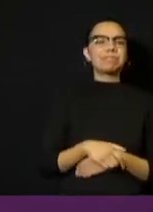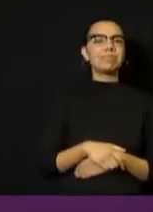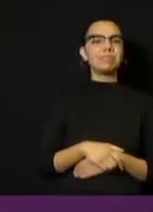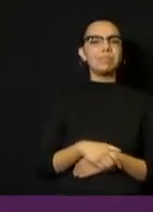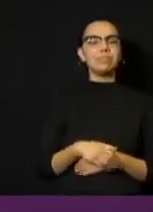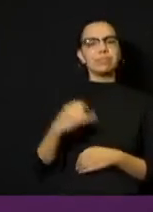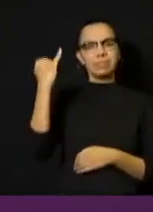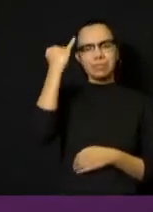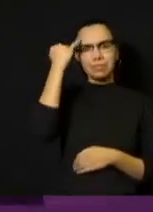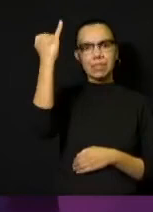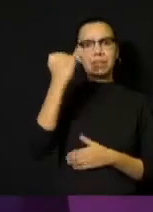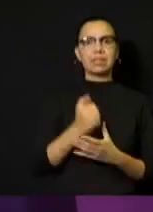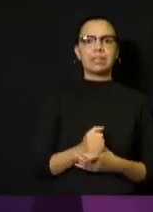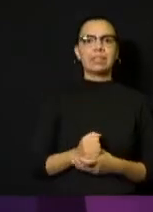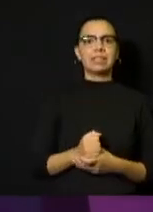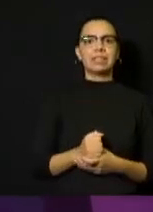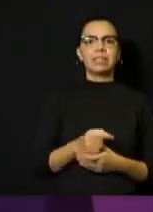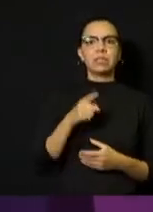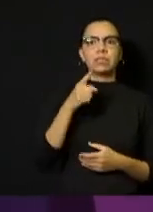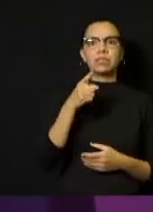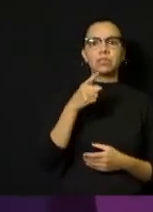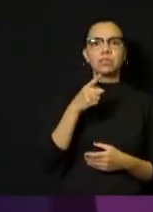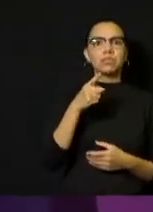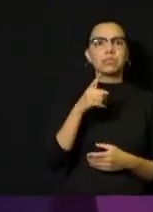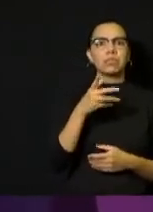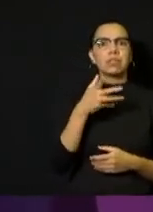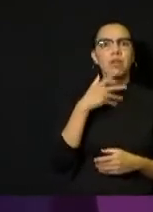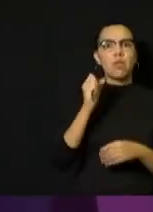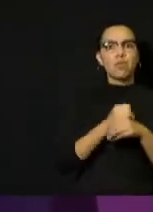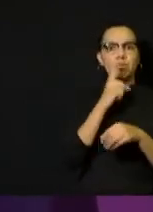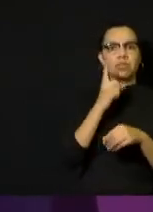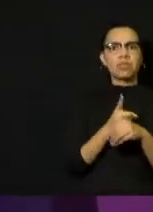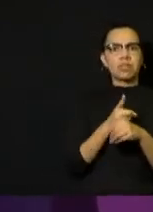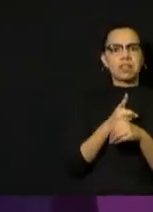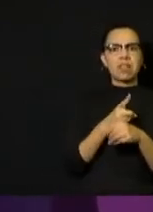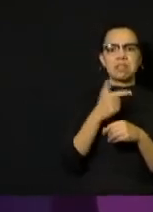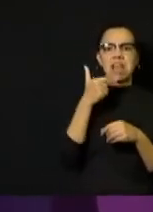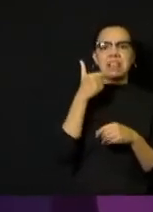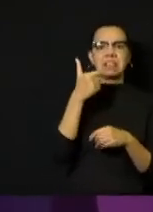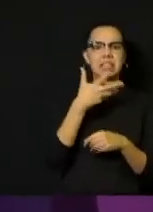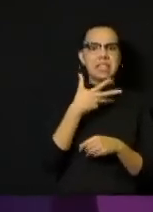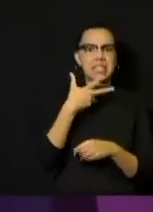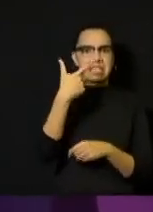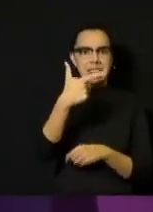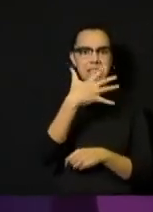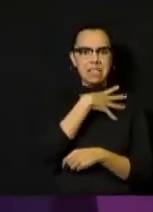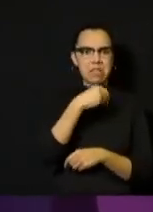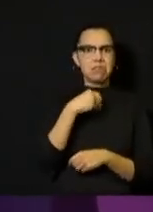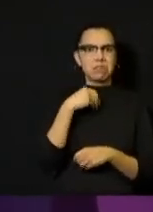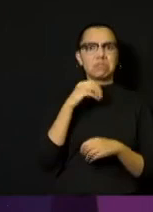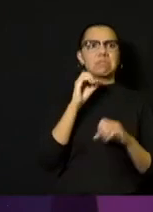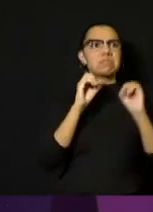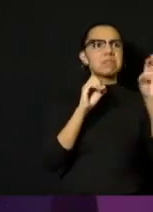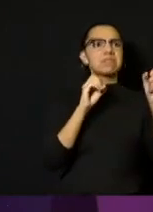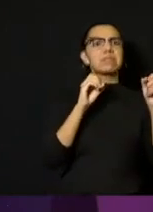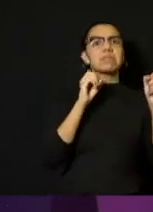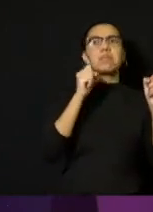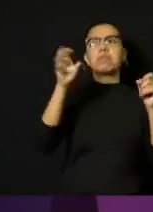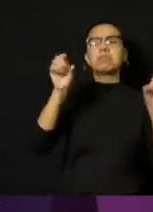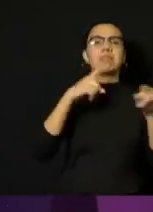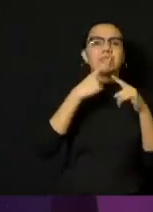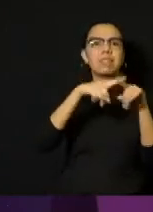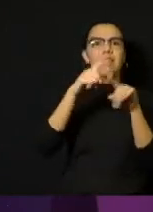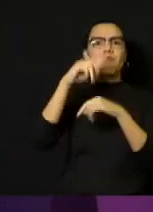So just imagine to have in your hands to send your seven children to the